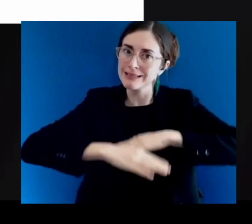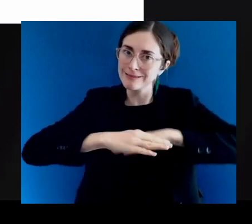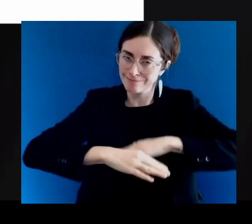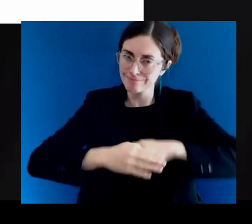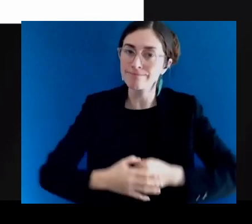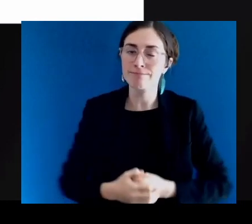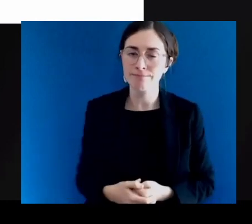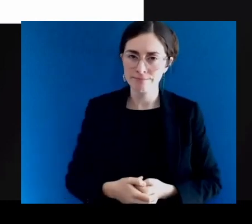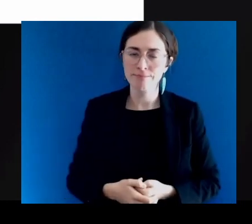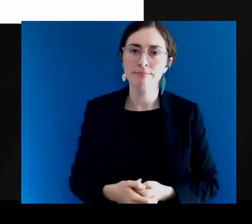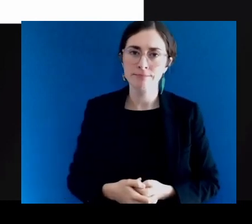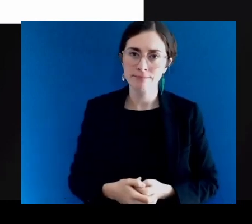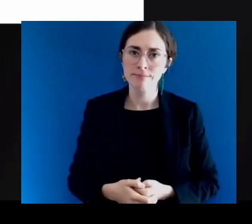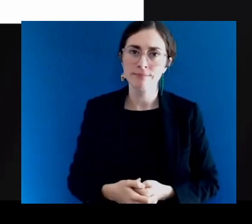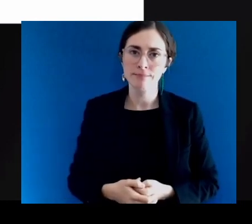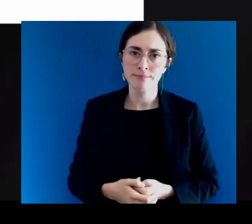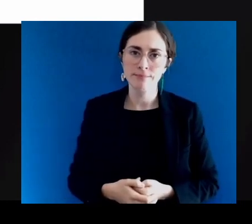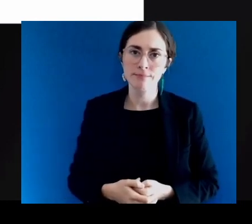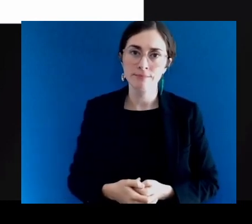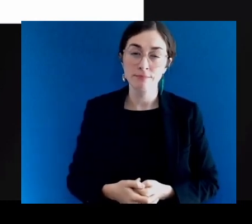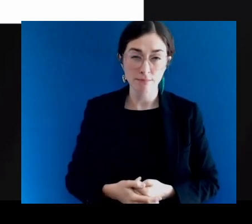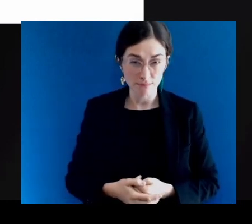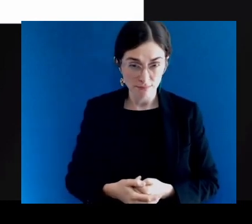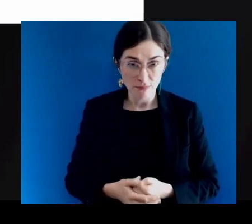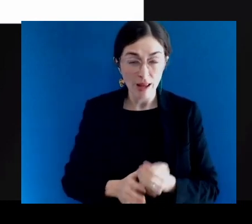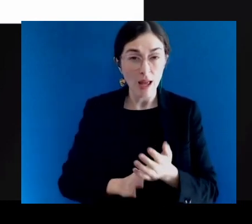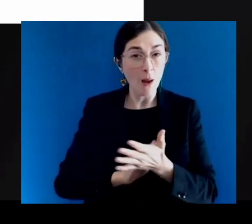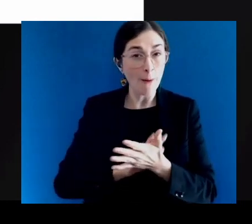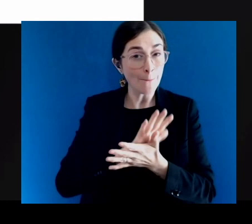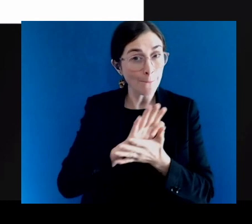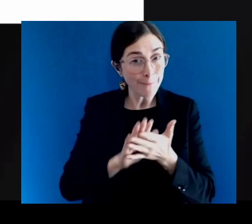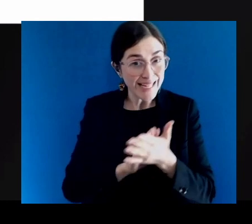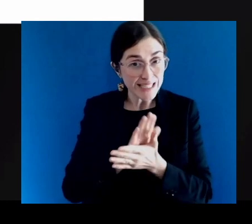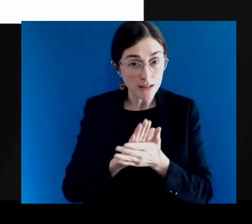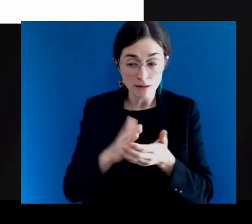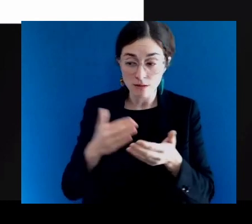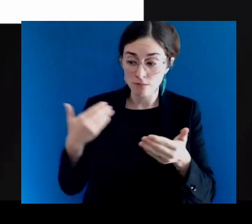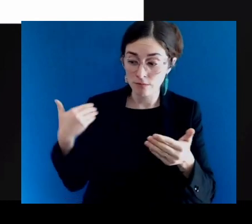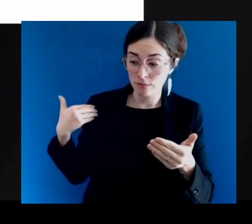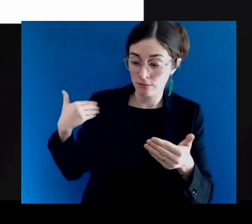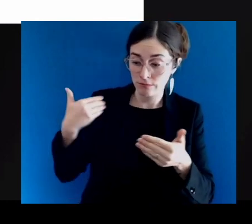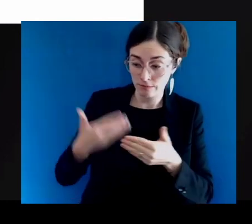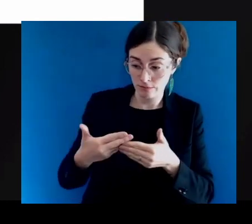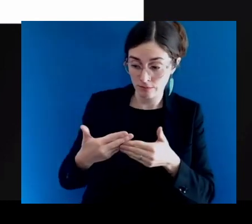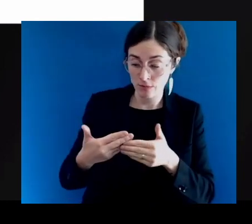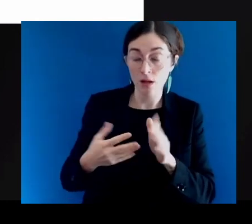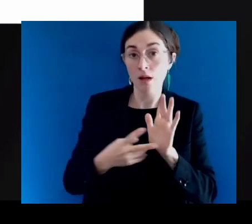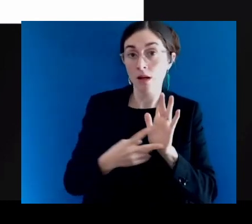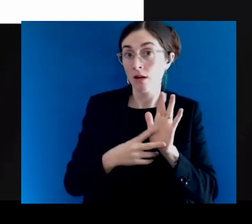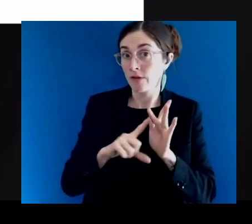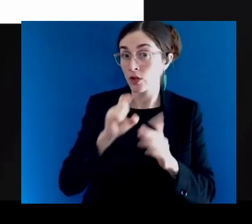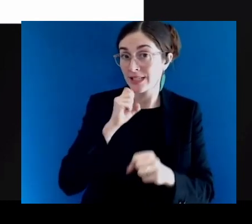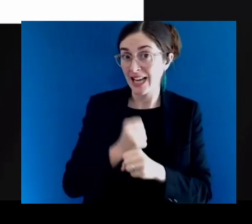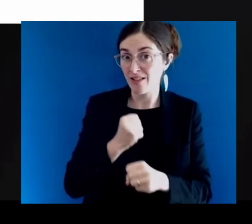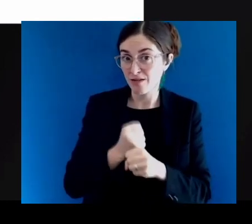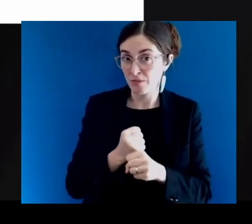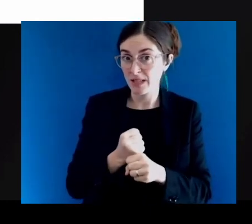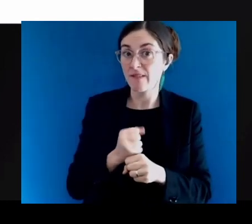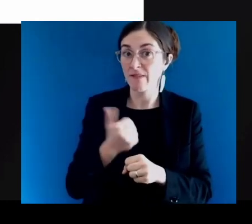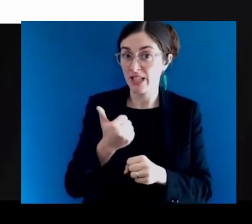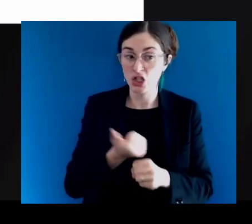needs. So does that mean that to date, the Victorian government has given each of the